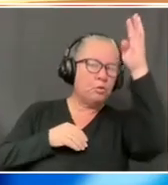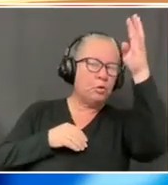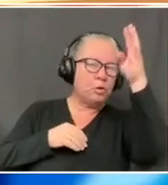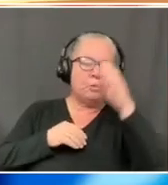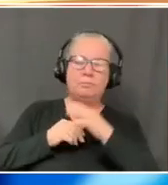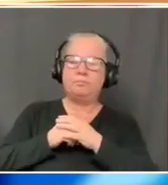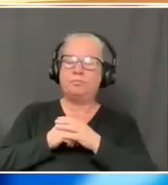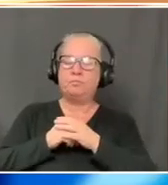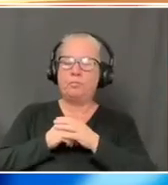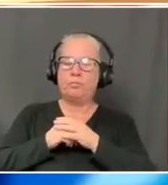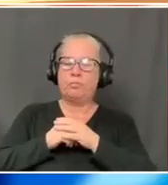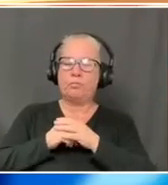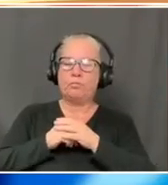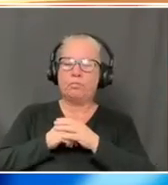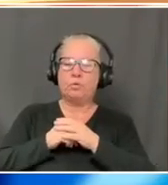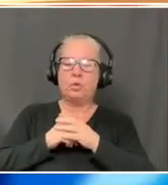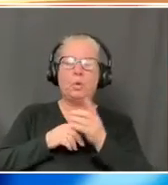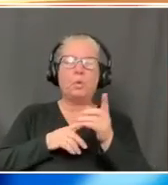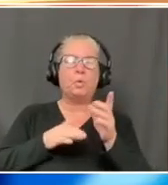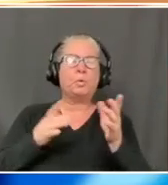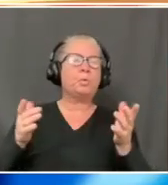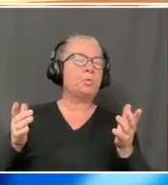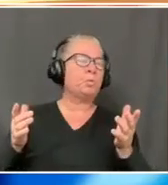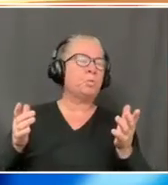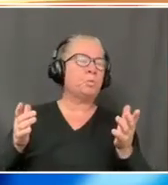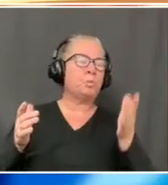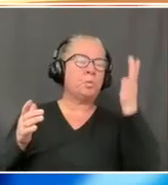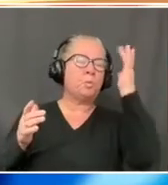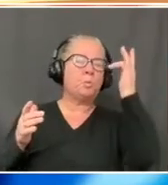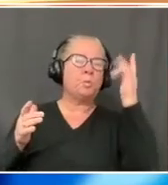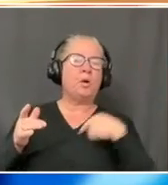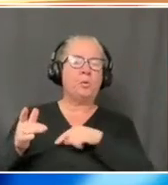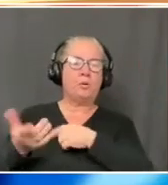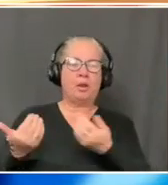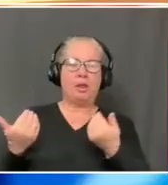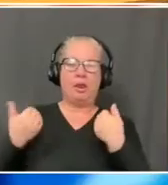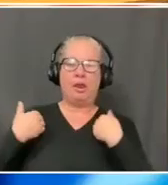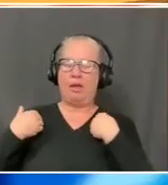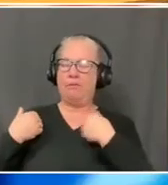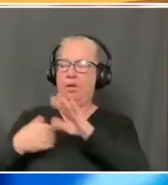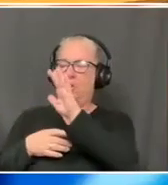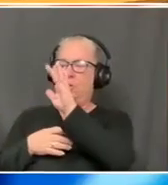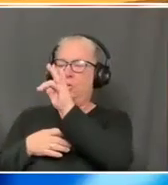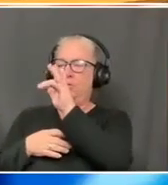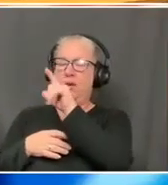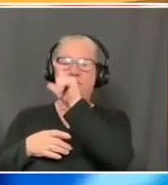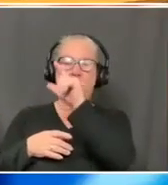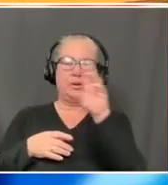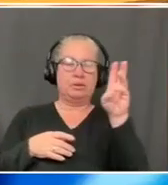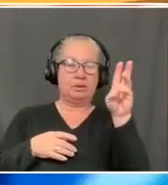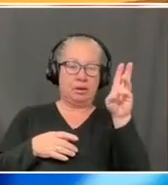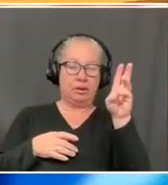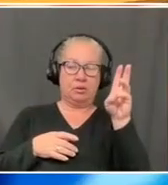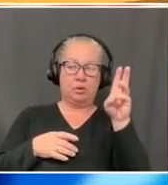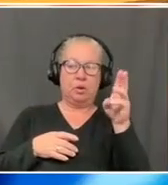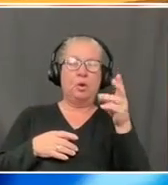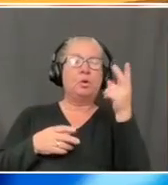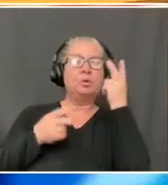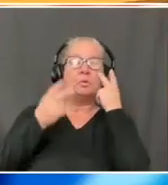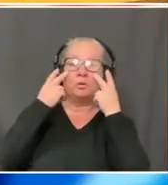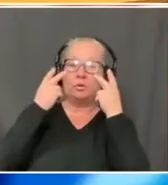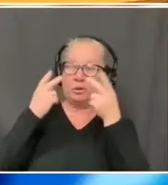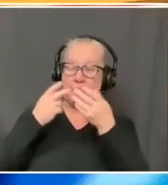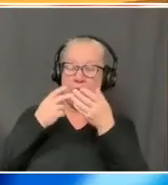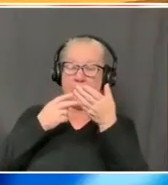we? Why do we not have 25, 26? Is it? So the graph that you see here